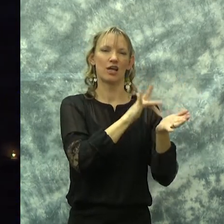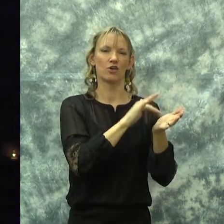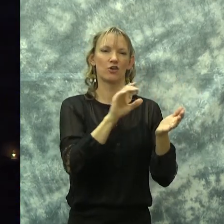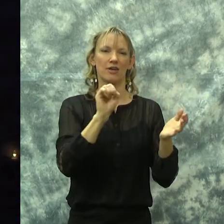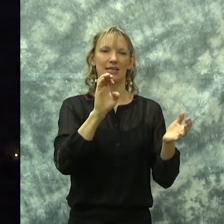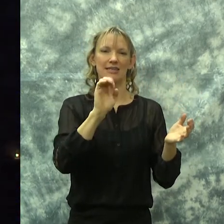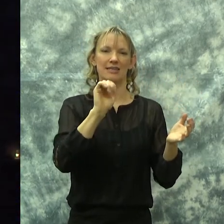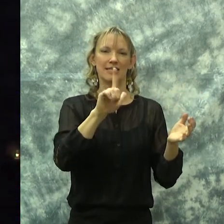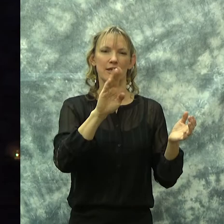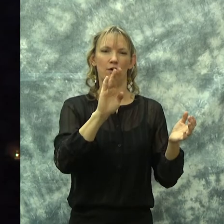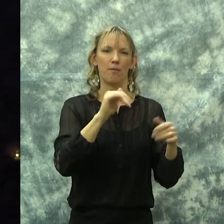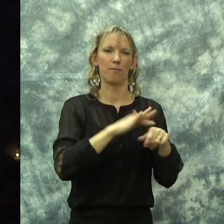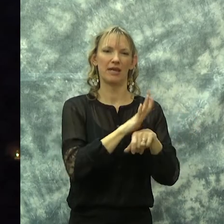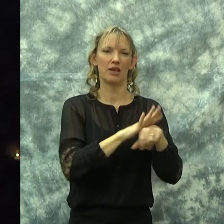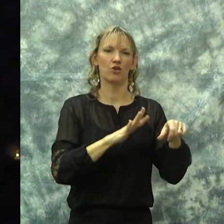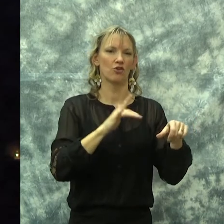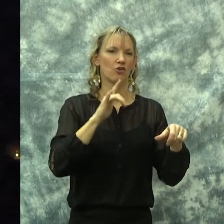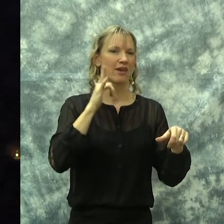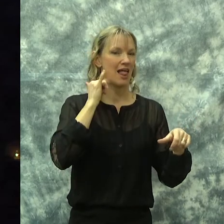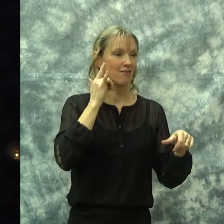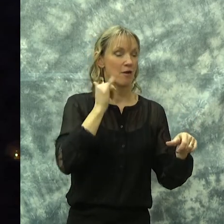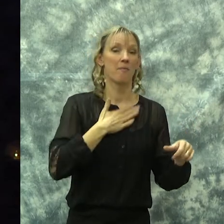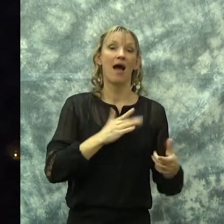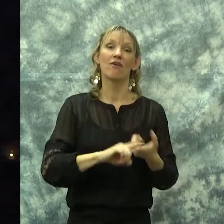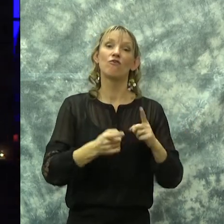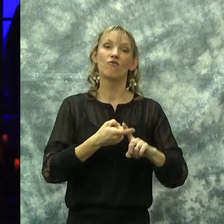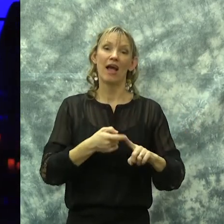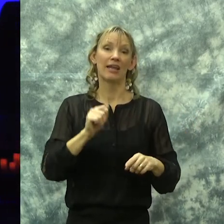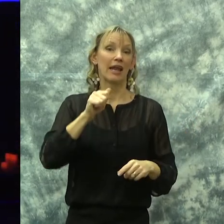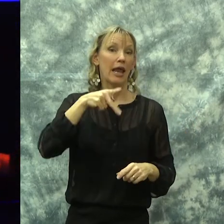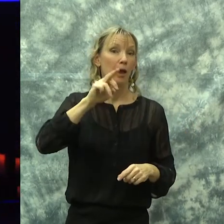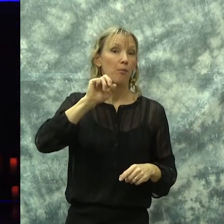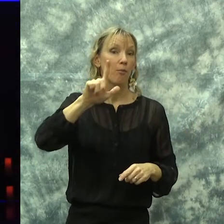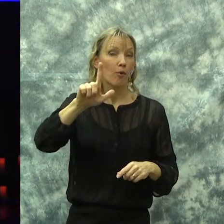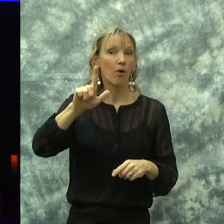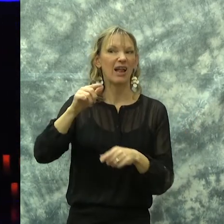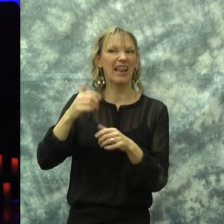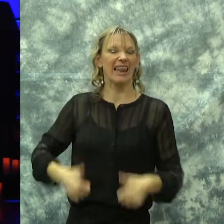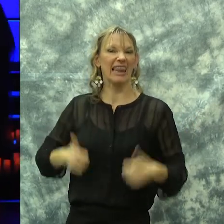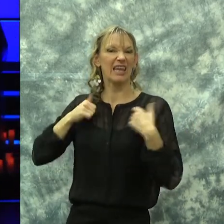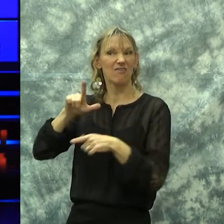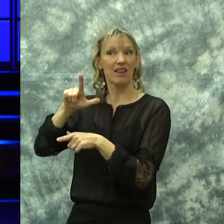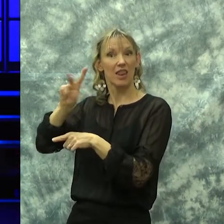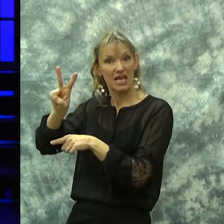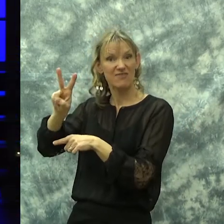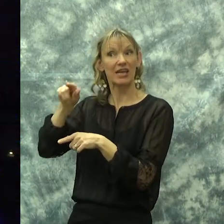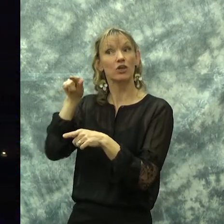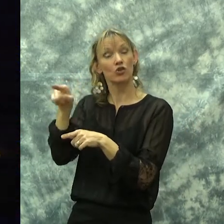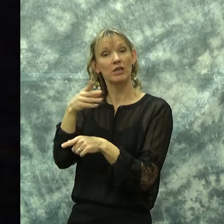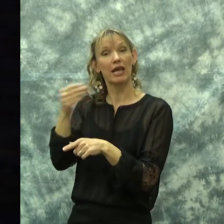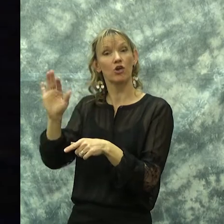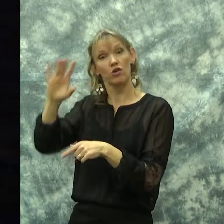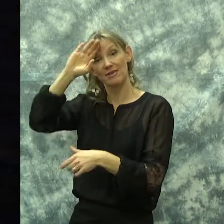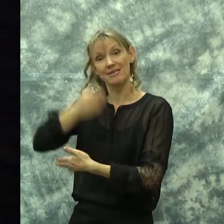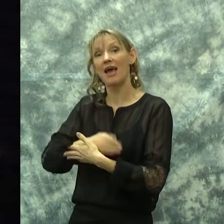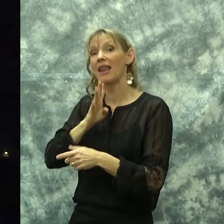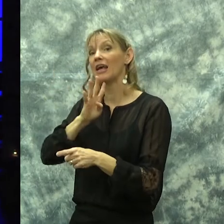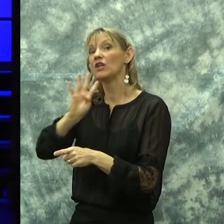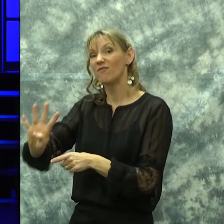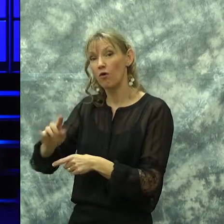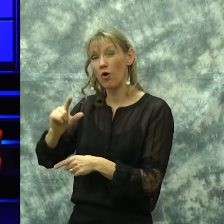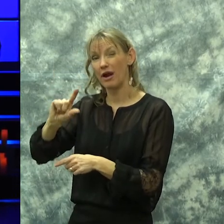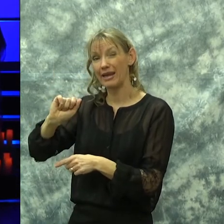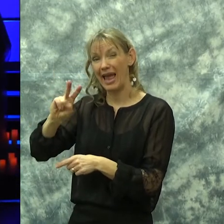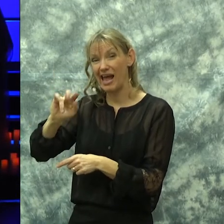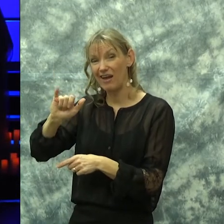California. And my friend April, who lived in Las Vegas, had made a decision that she and her 4-year-old son,